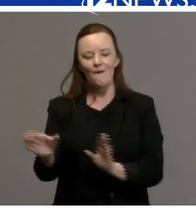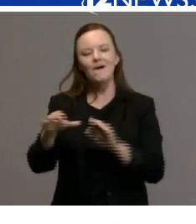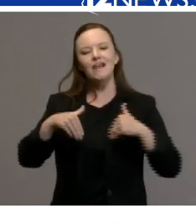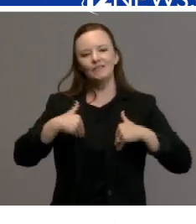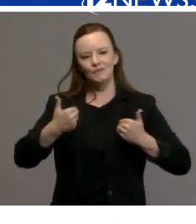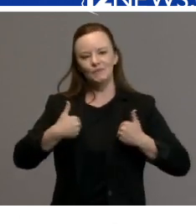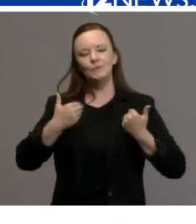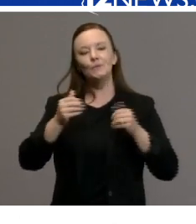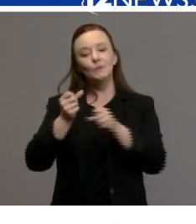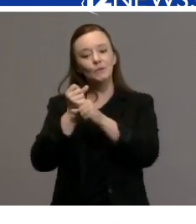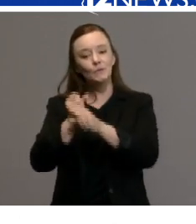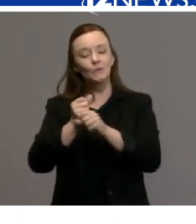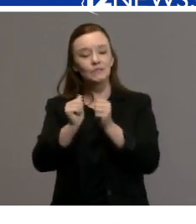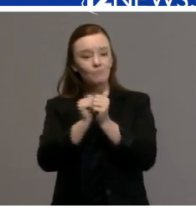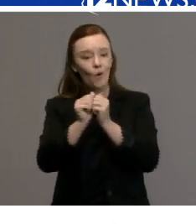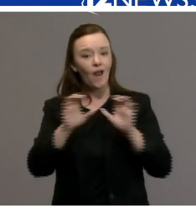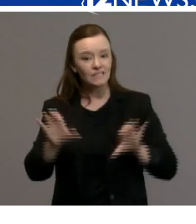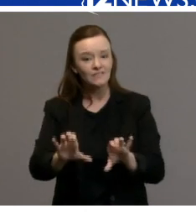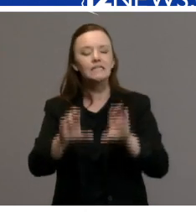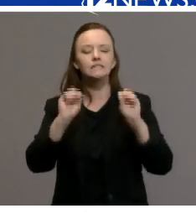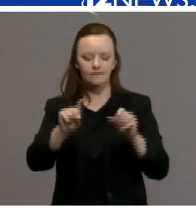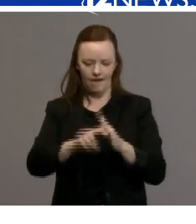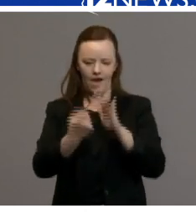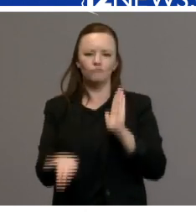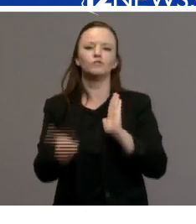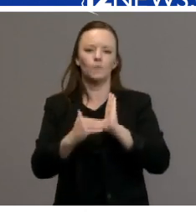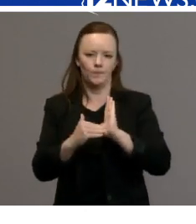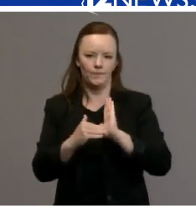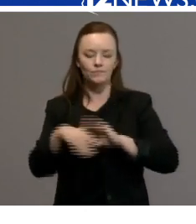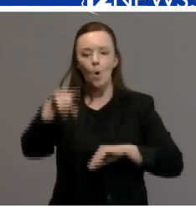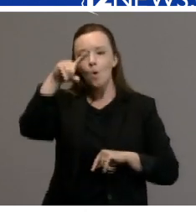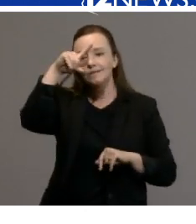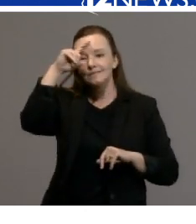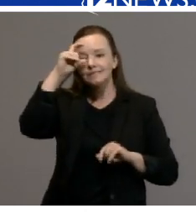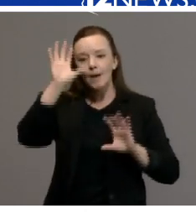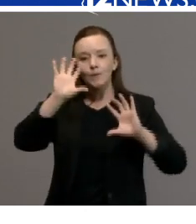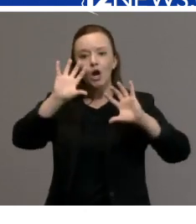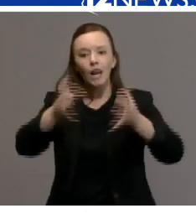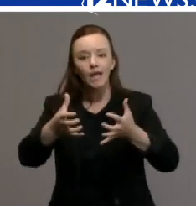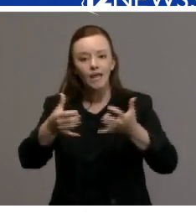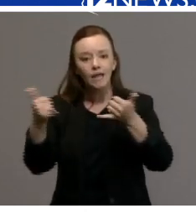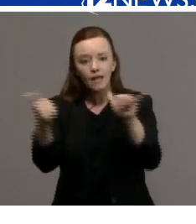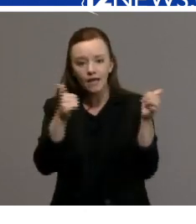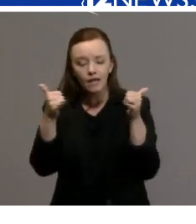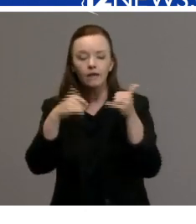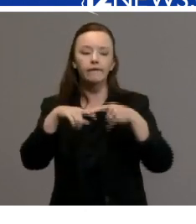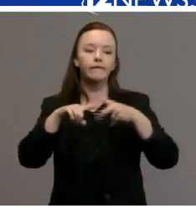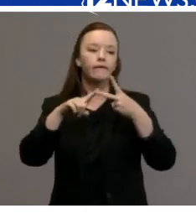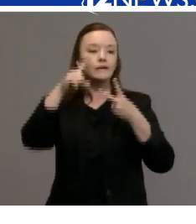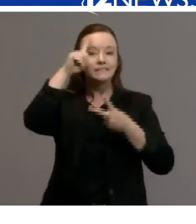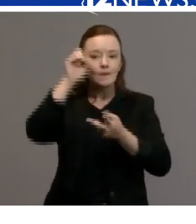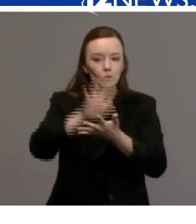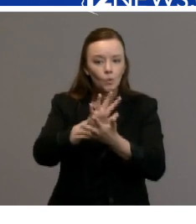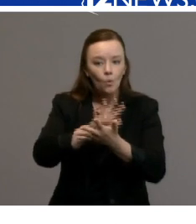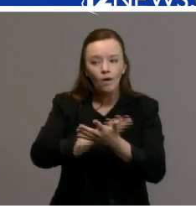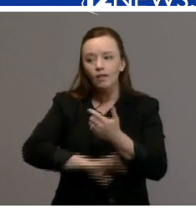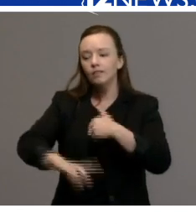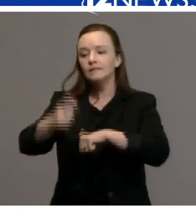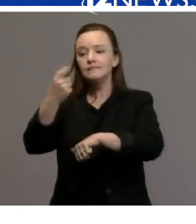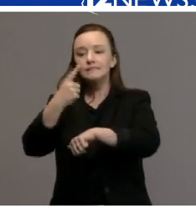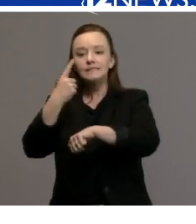resume. So whether that's summer leagues, summer schools, or day camps, Those are important. We wanted to